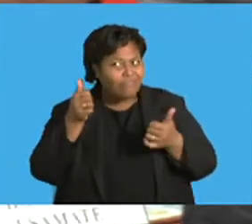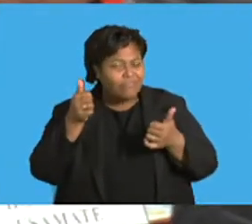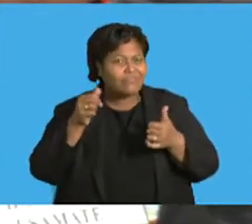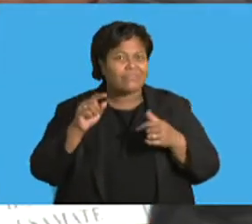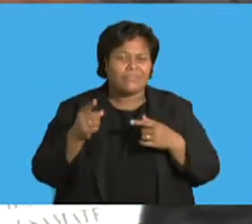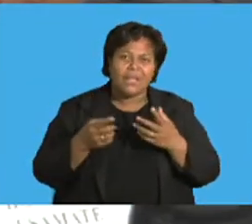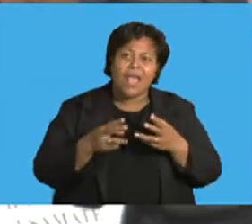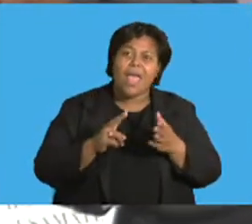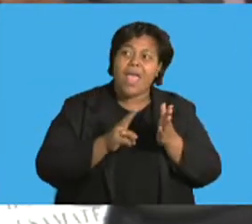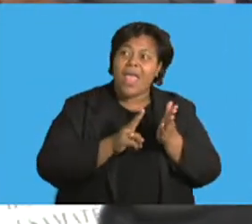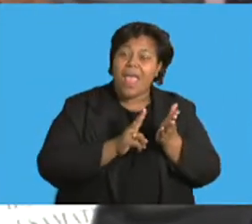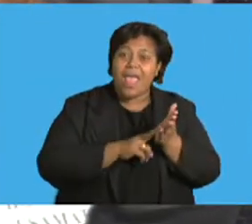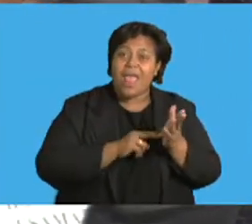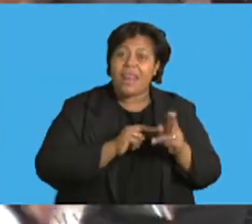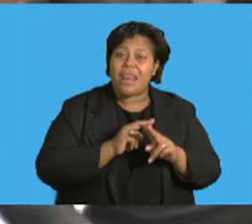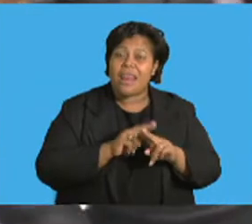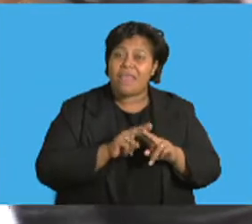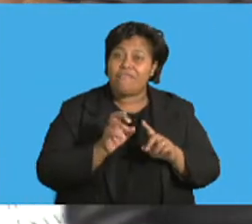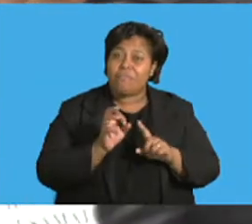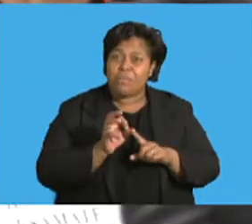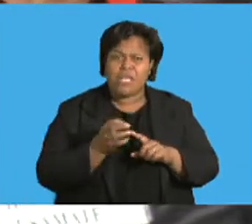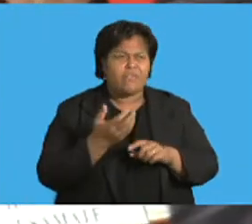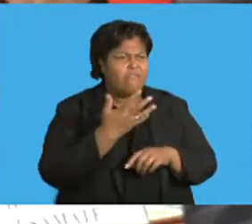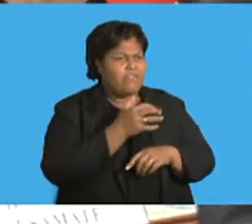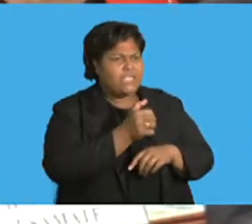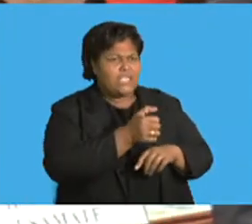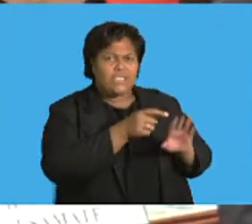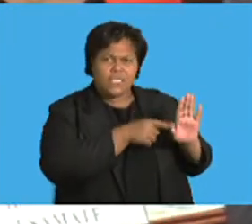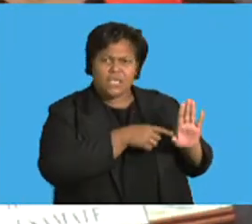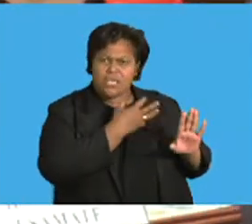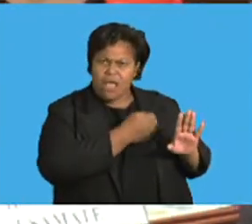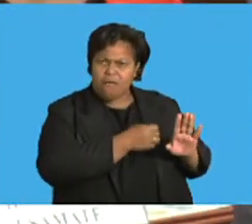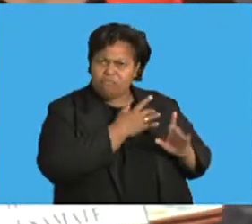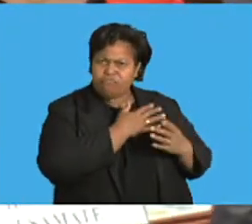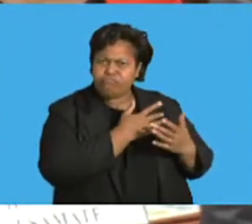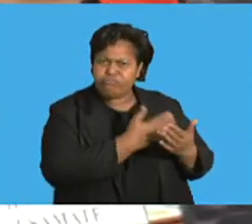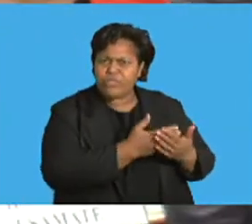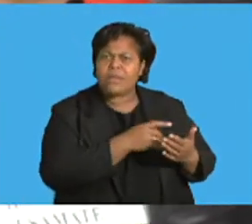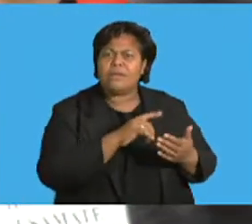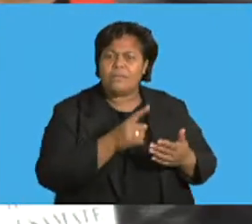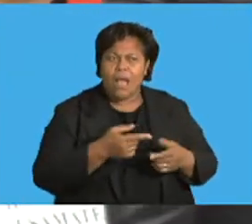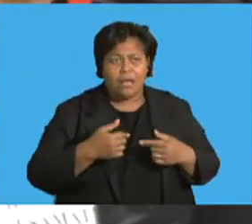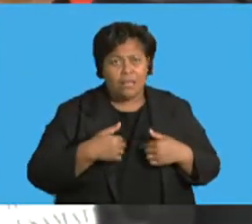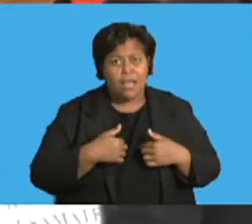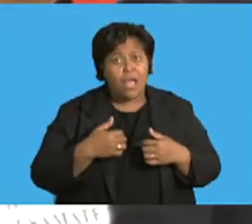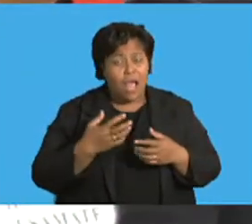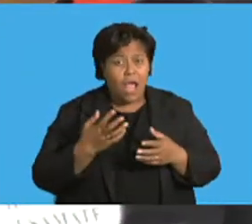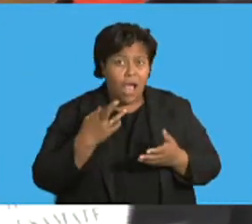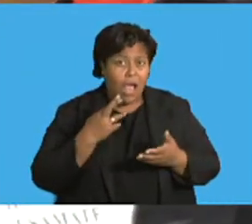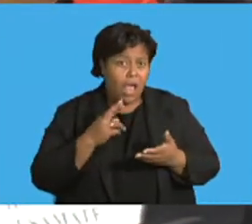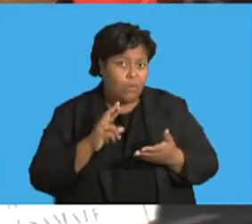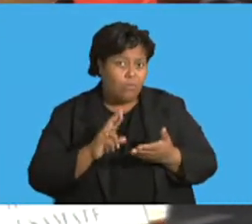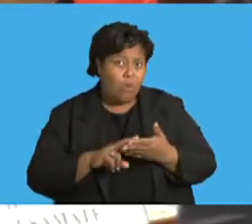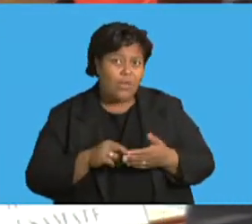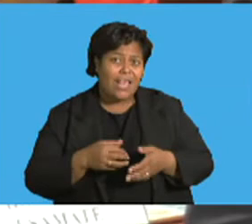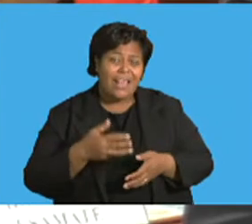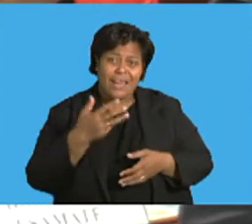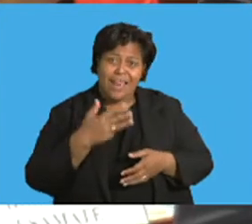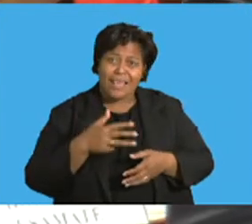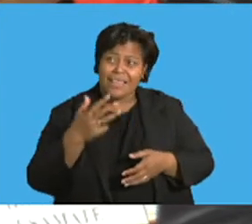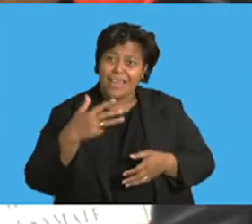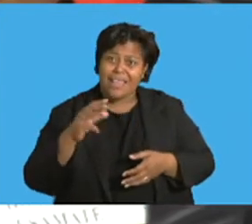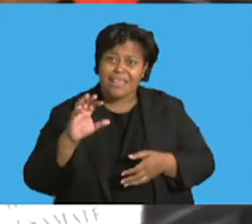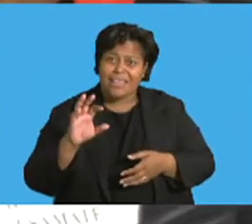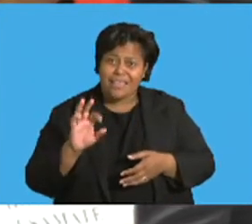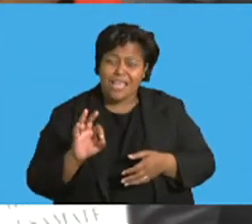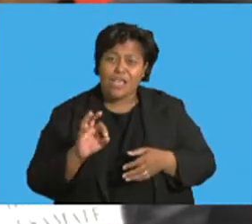FNPF. NFP has been there for 56 years, etc. I recall, Mr. Speaker, sir, when the 1919 racist constitution was put in place, the